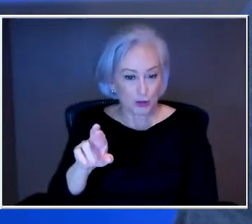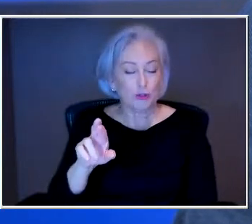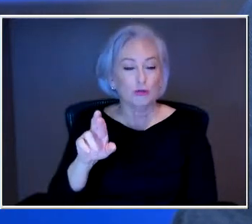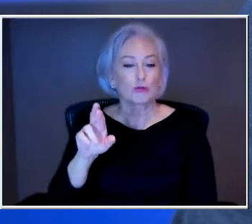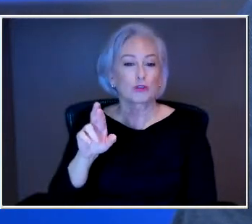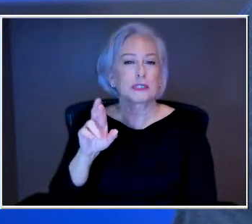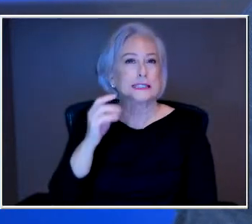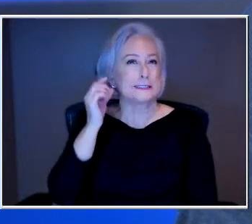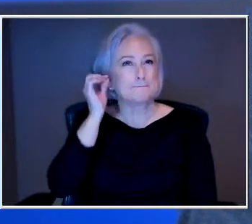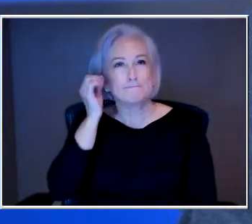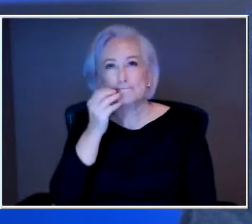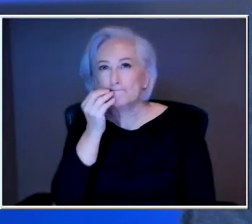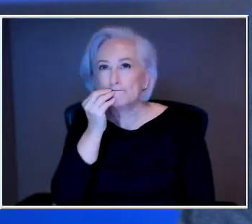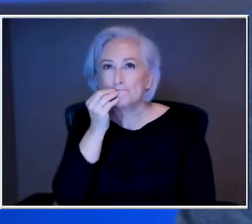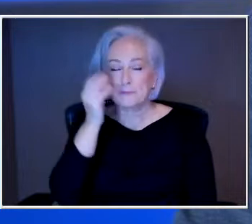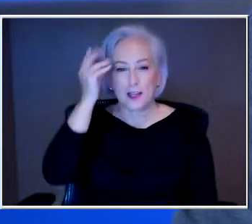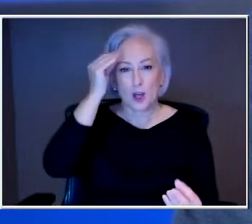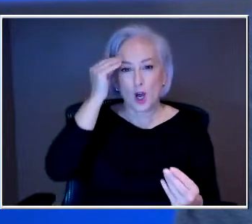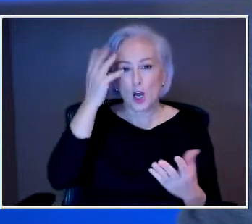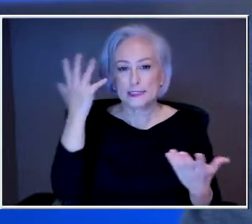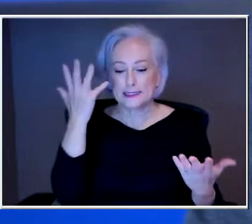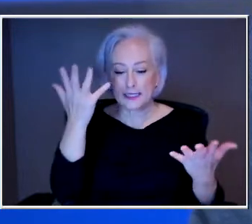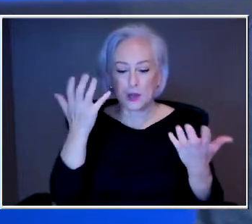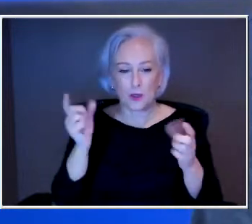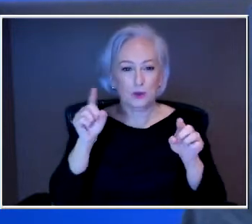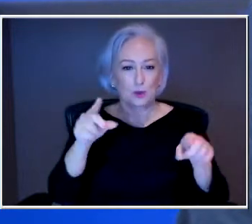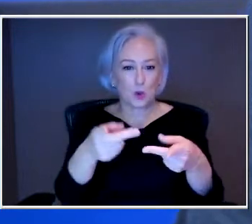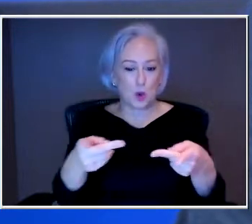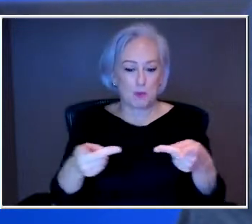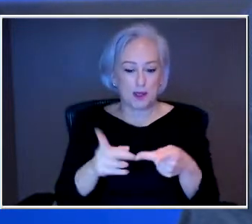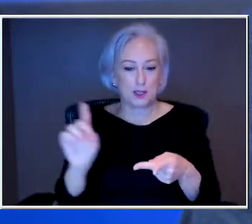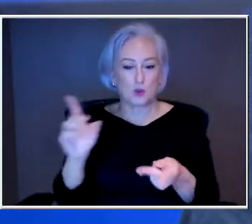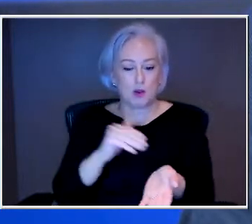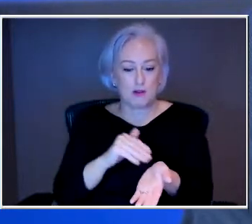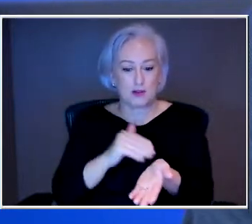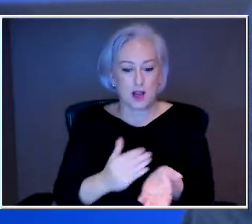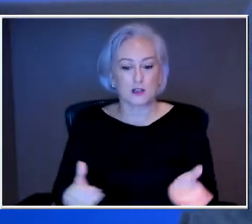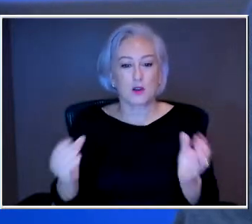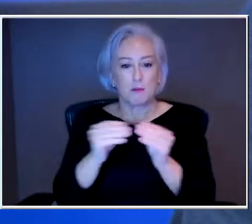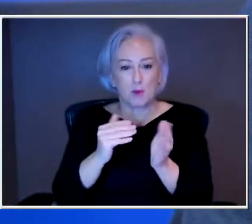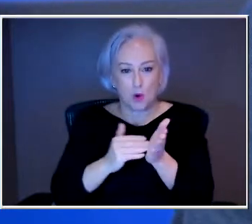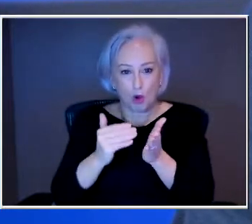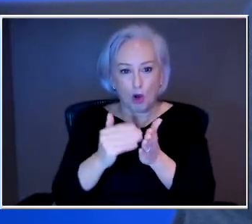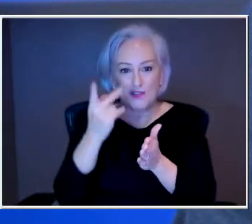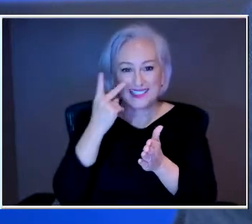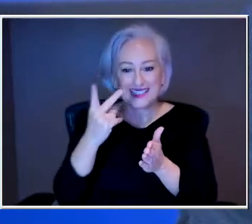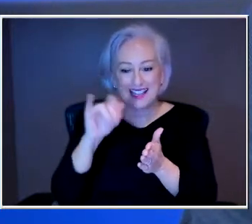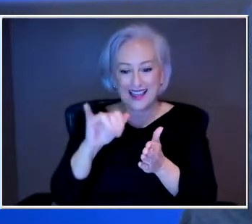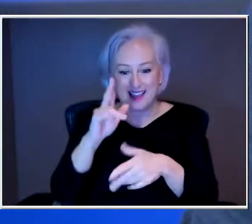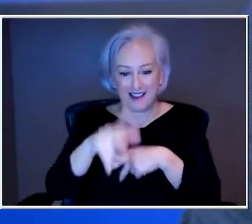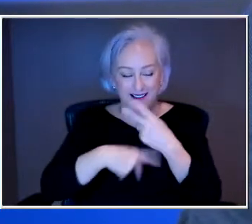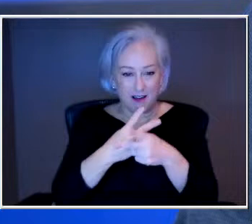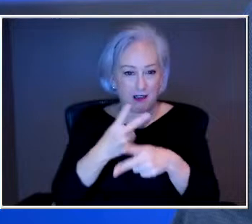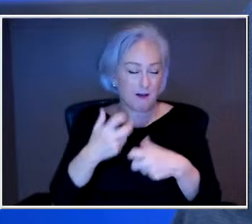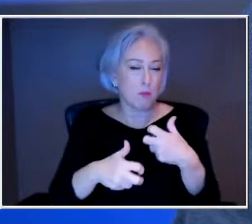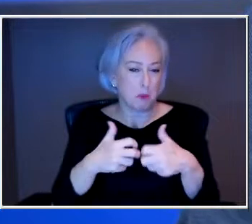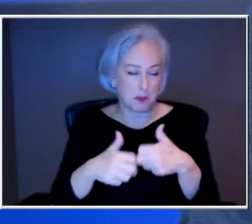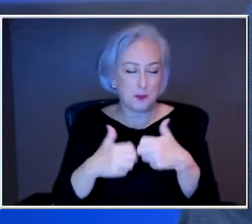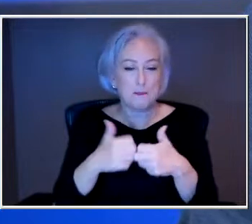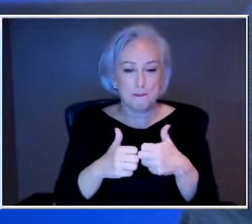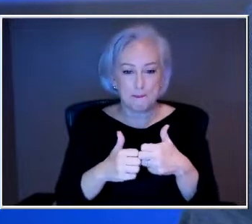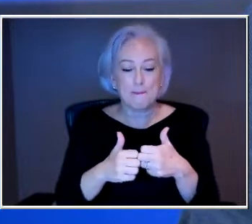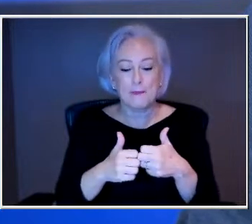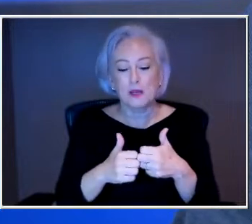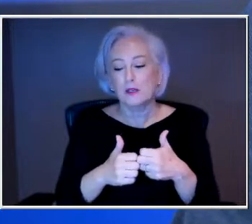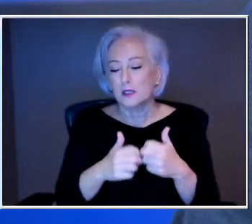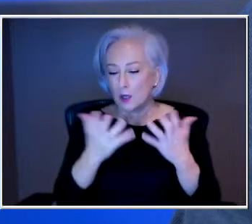felt like the doctors were more frequently seeing that type of problem, and a hospital that had more